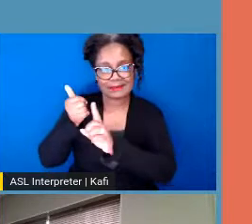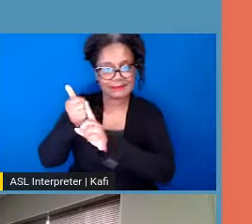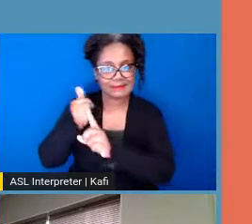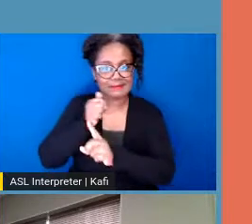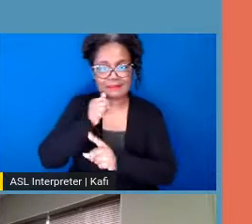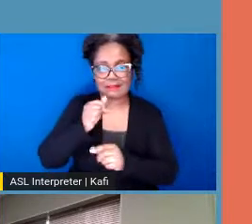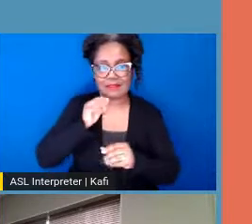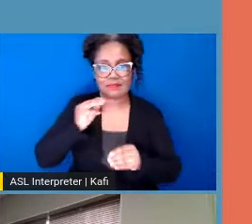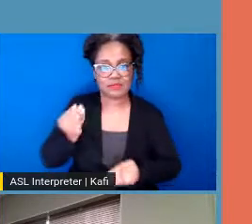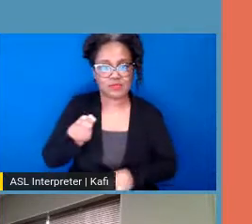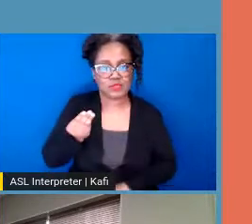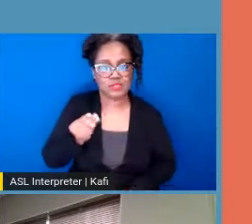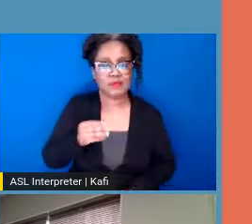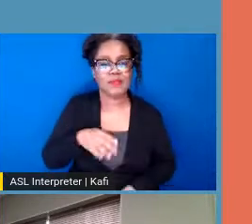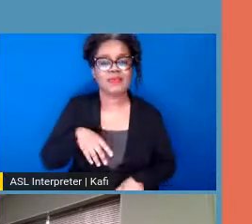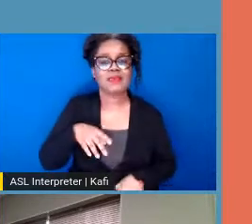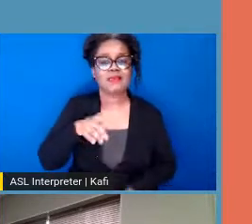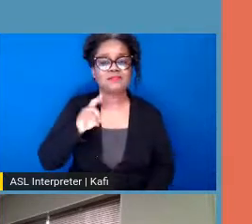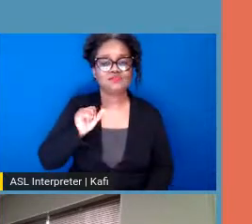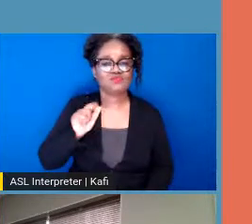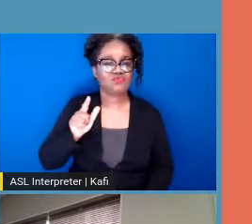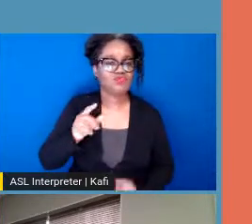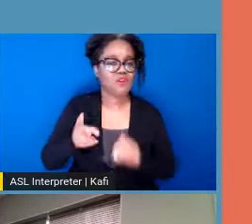I think, are managed by the University of Anchorage.